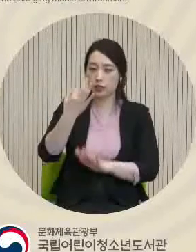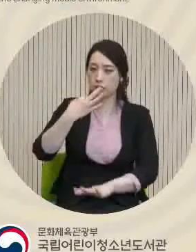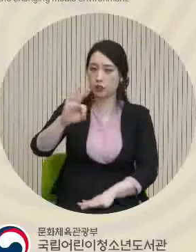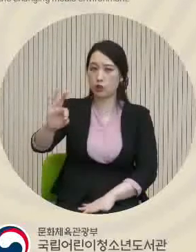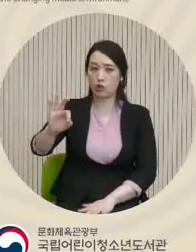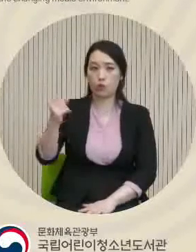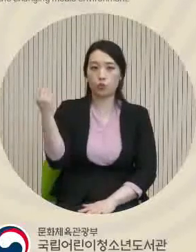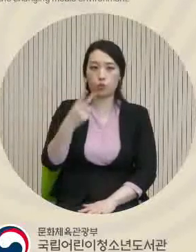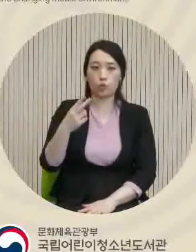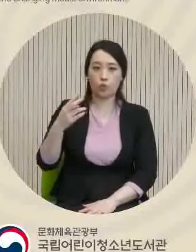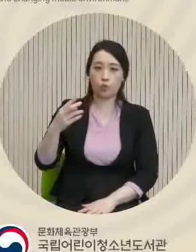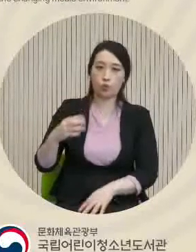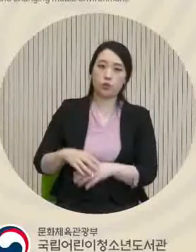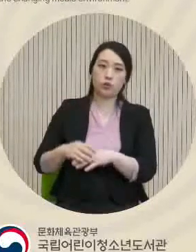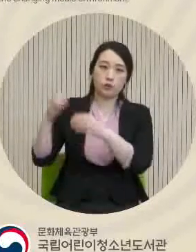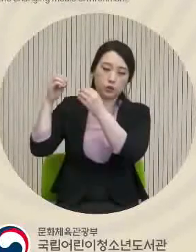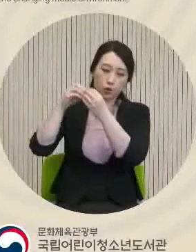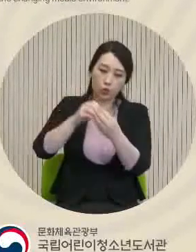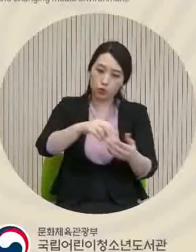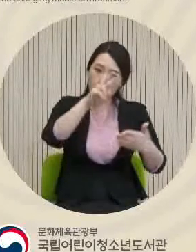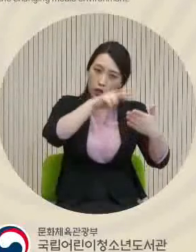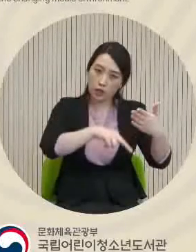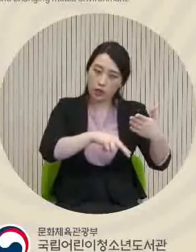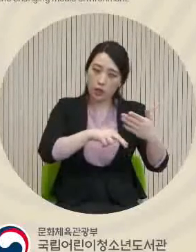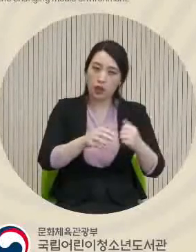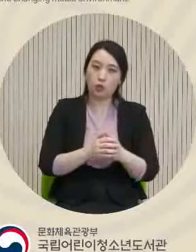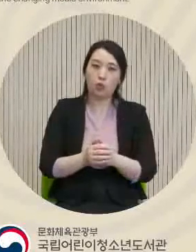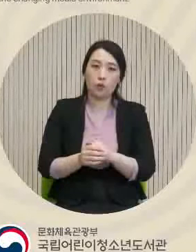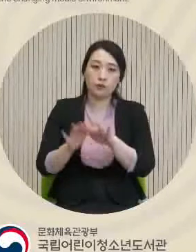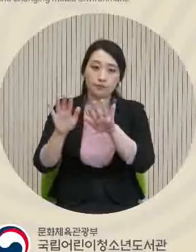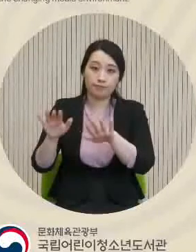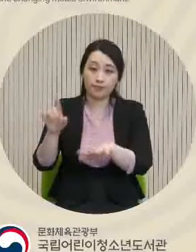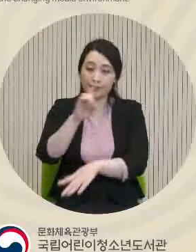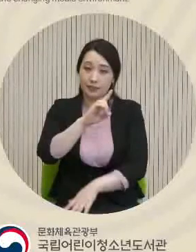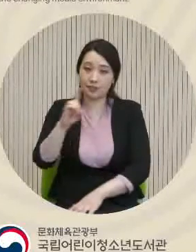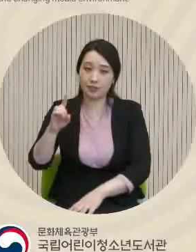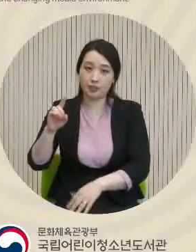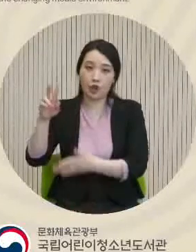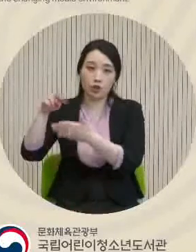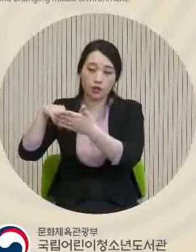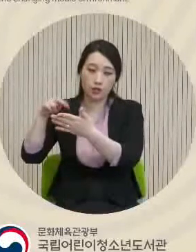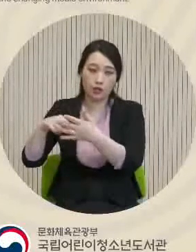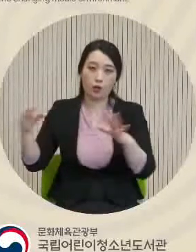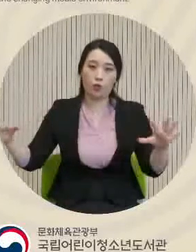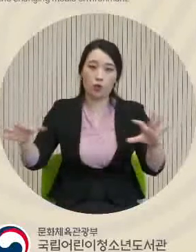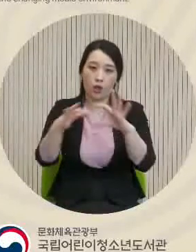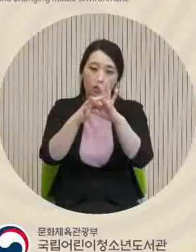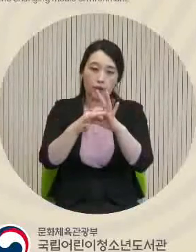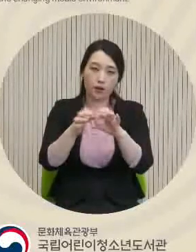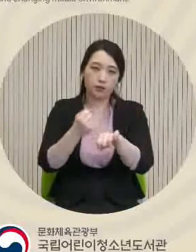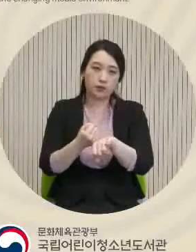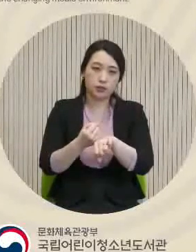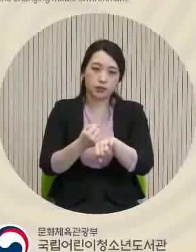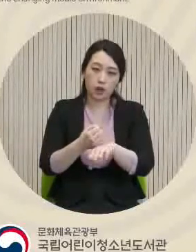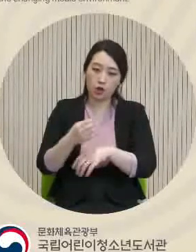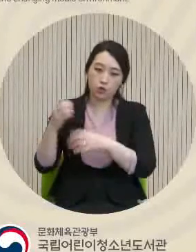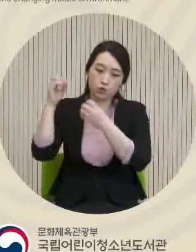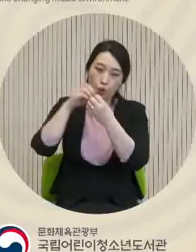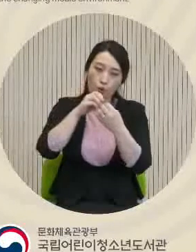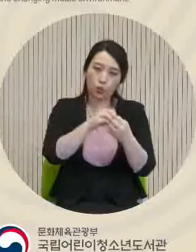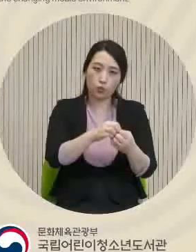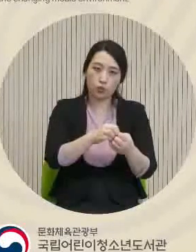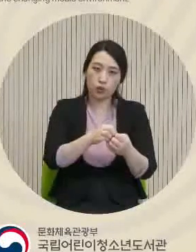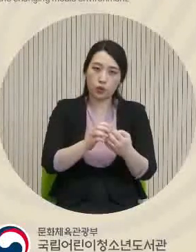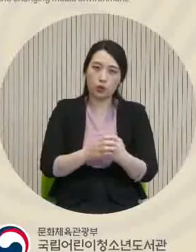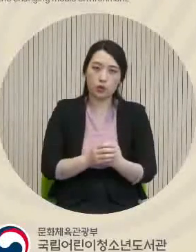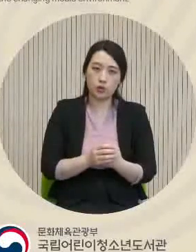We need to admit the changing literacy landscape and connect the traditional literacy and digital literacy.